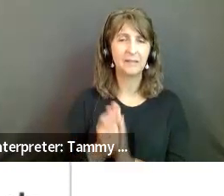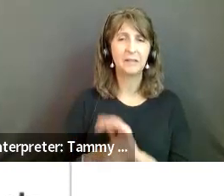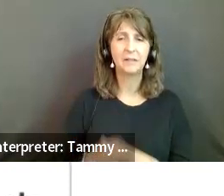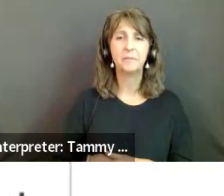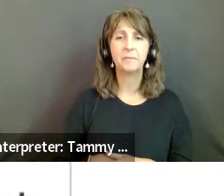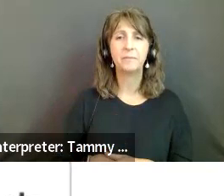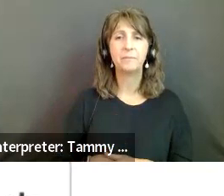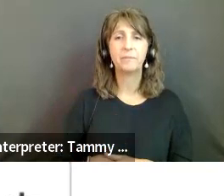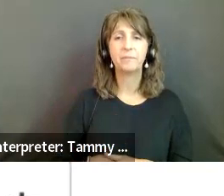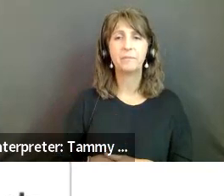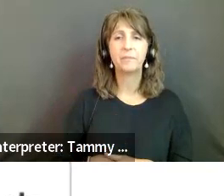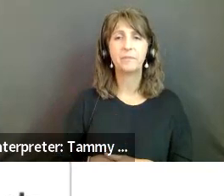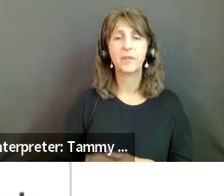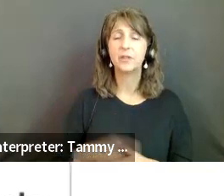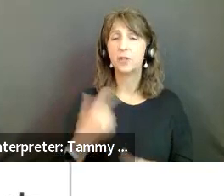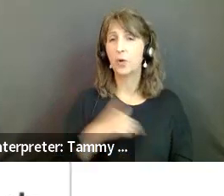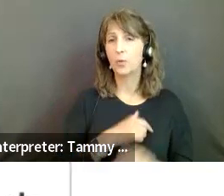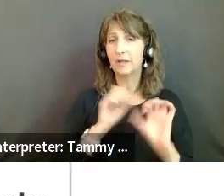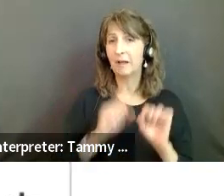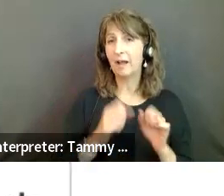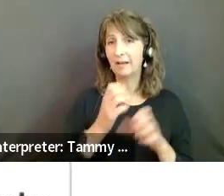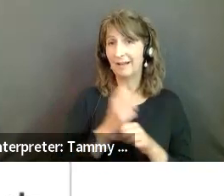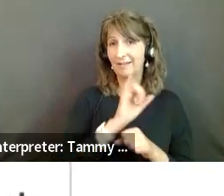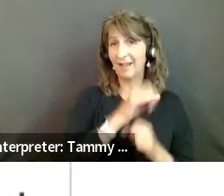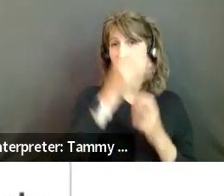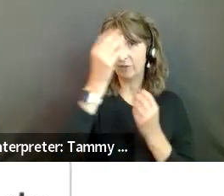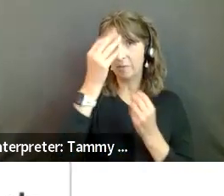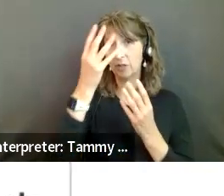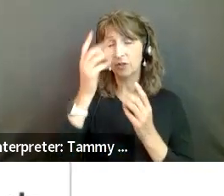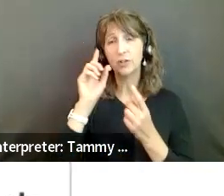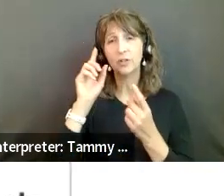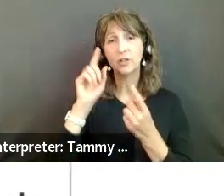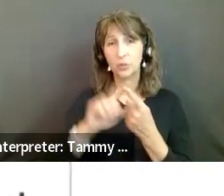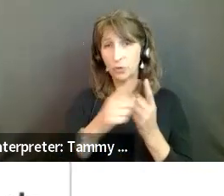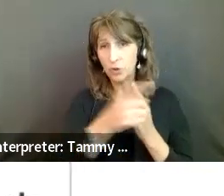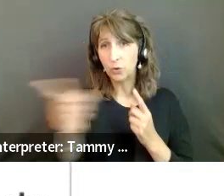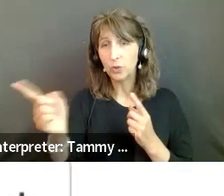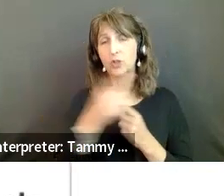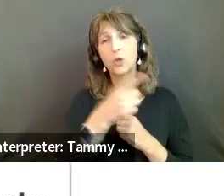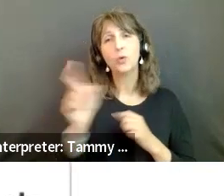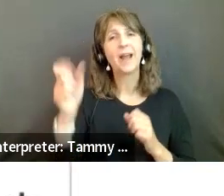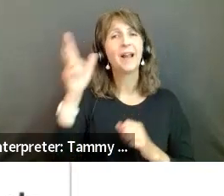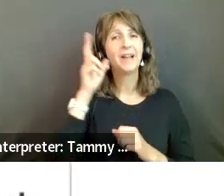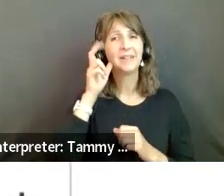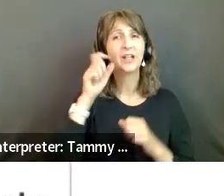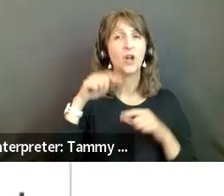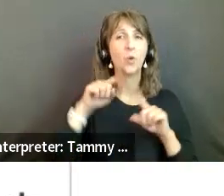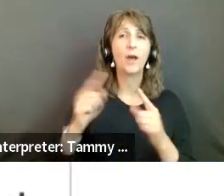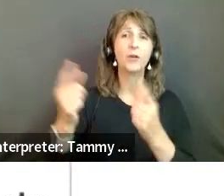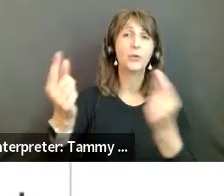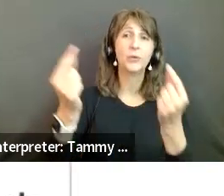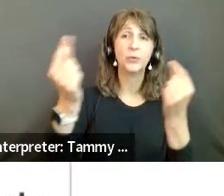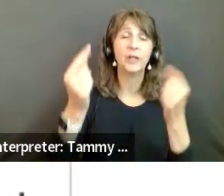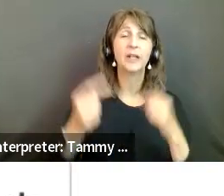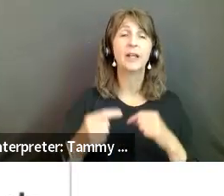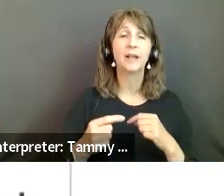you in a way that allows you to be able to listen to it while you're on the go and get the information you